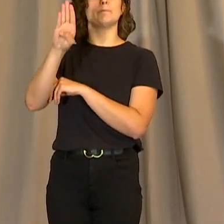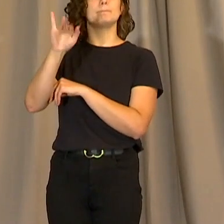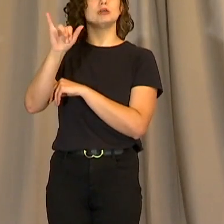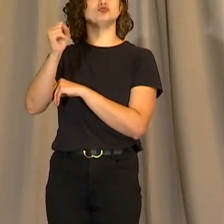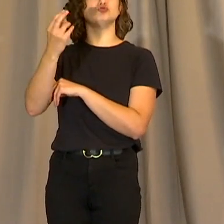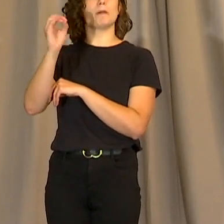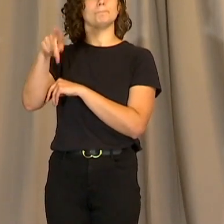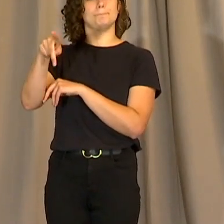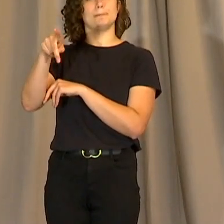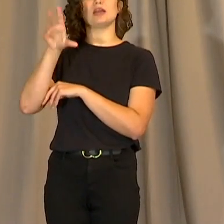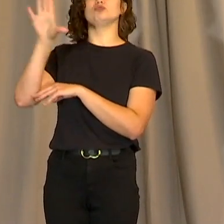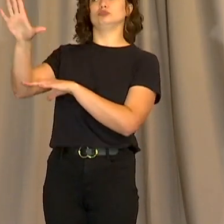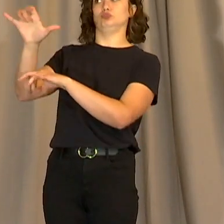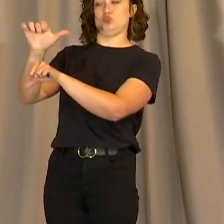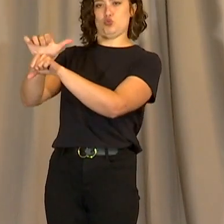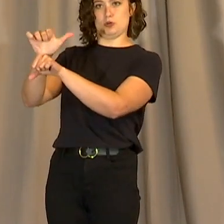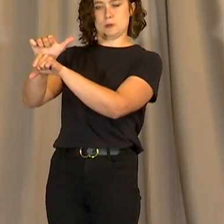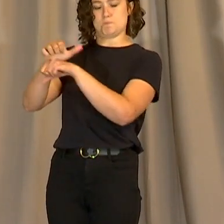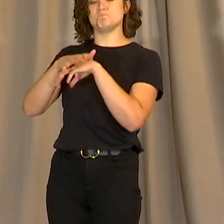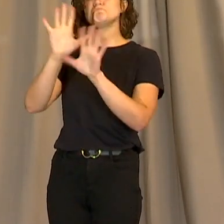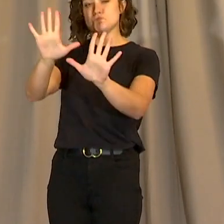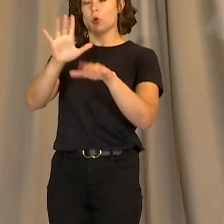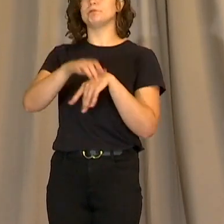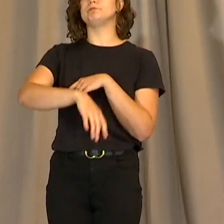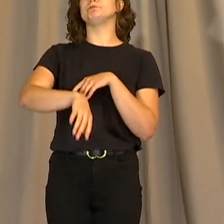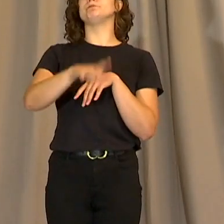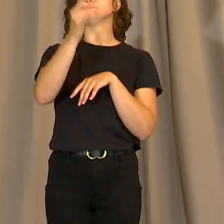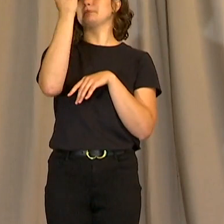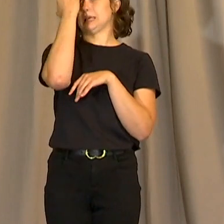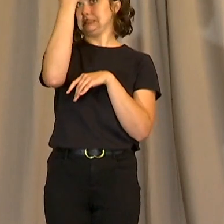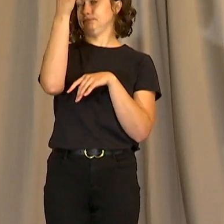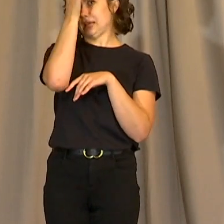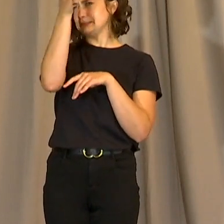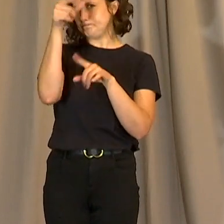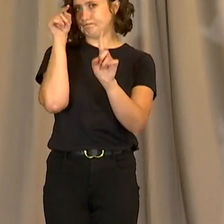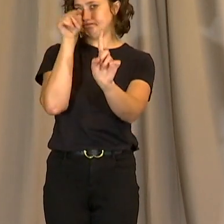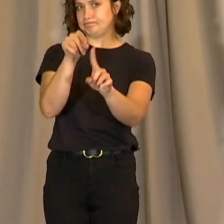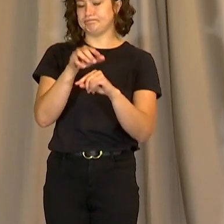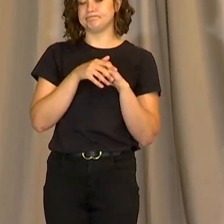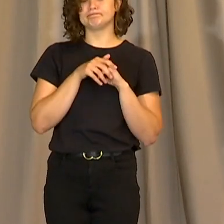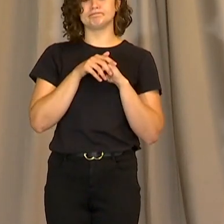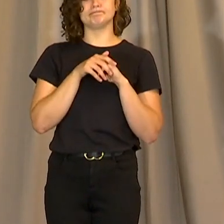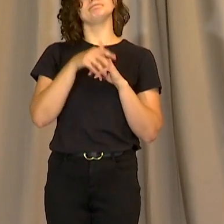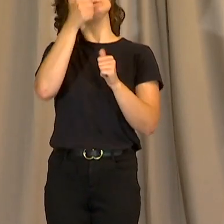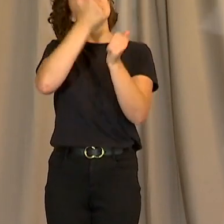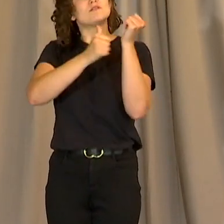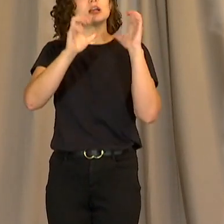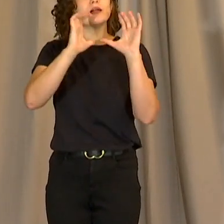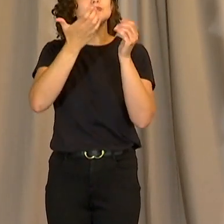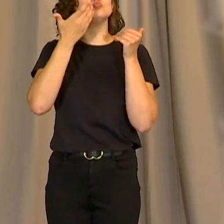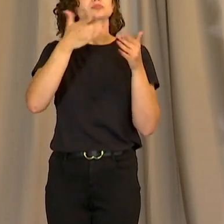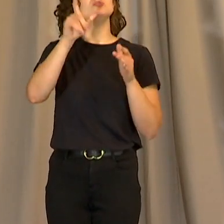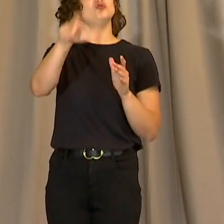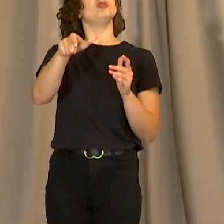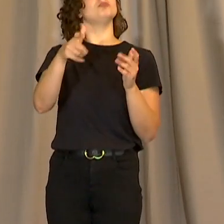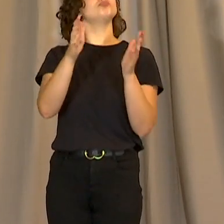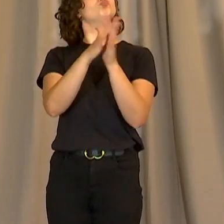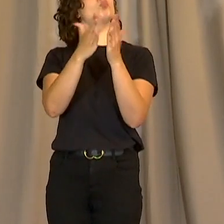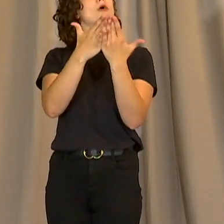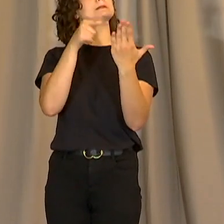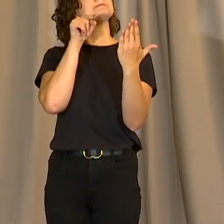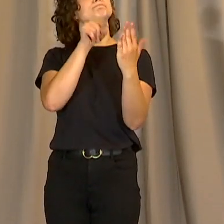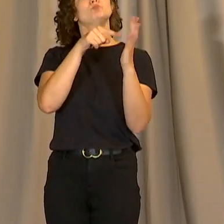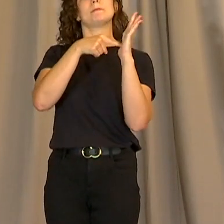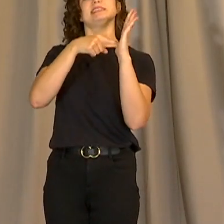her work. So the idea, the concept is that every classroom should have books that represent the children in it